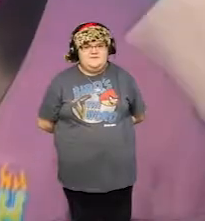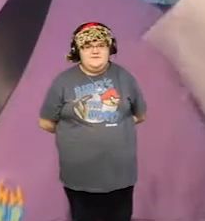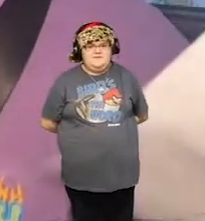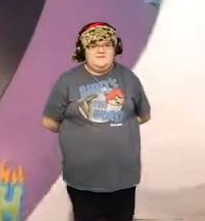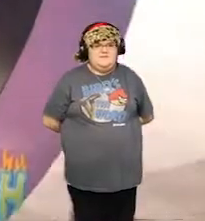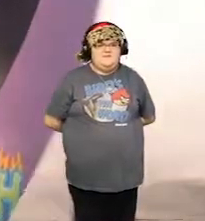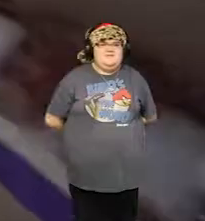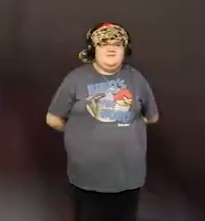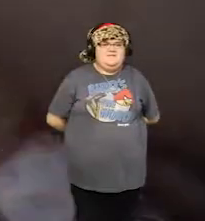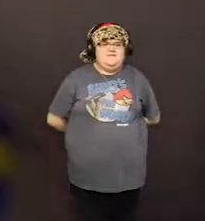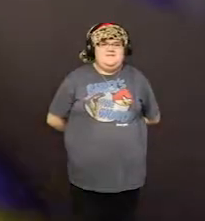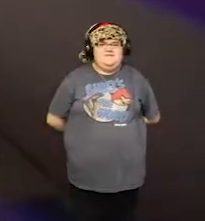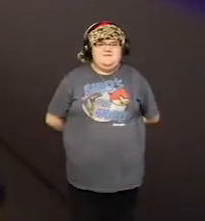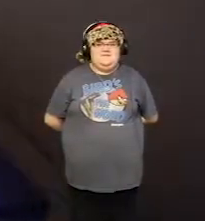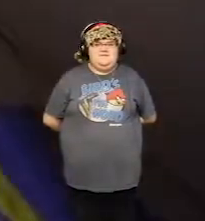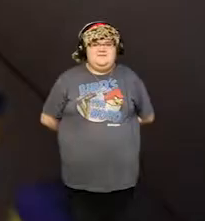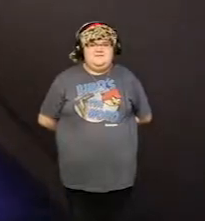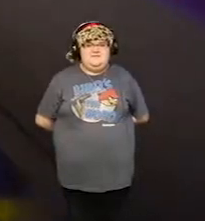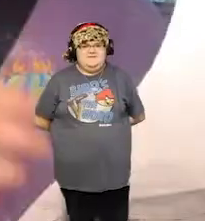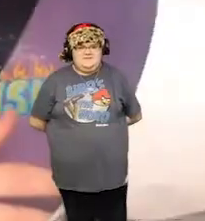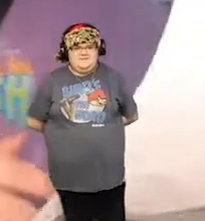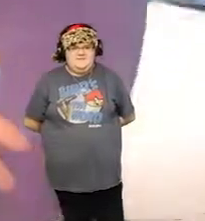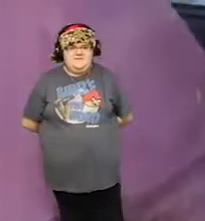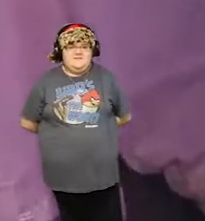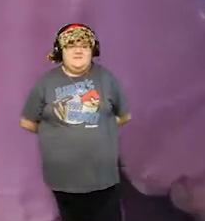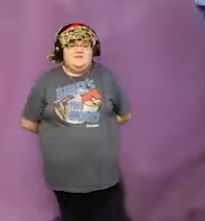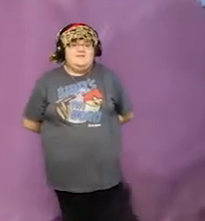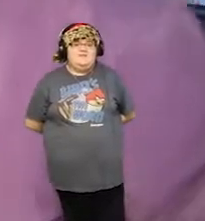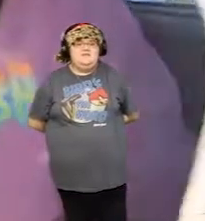Four bags of flour. I can't even reach anything. We got